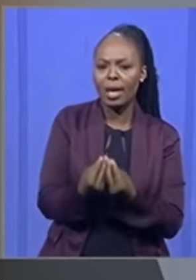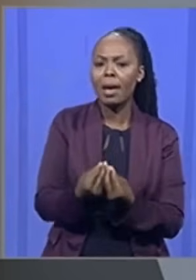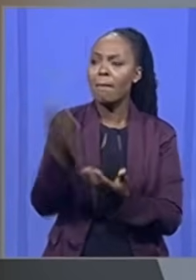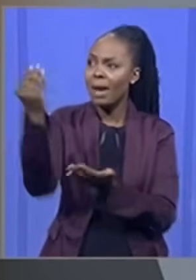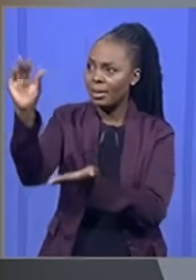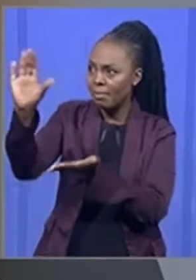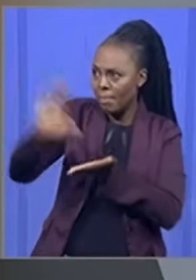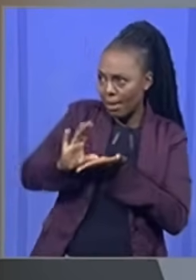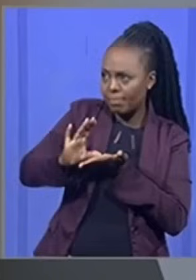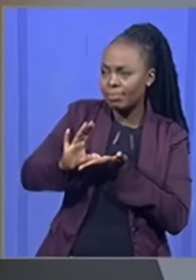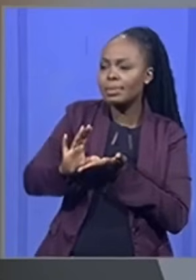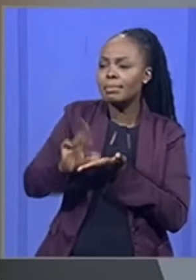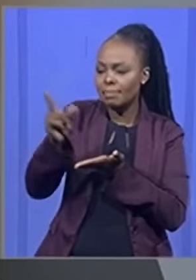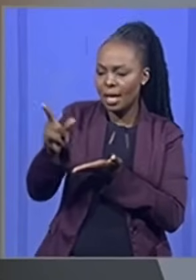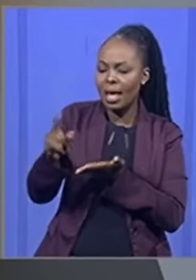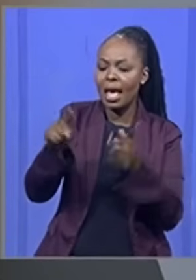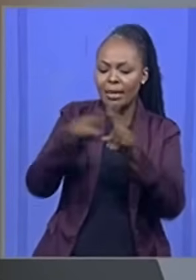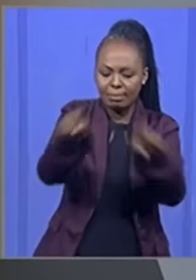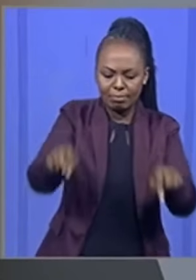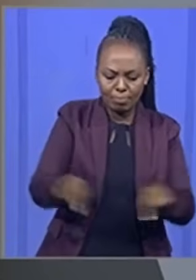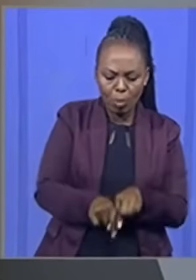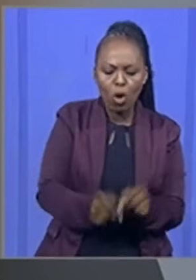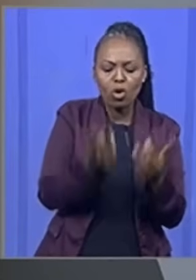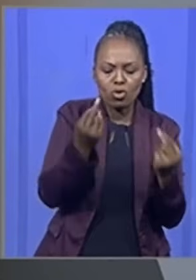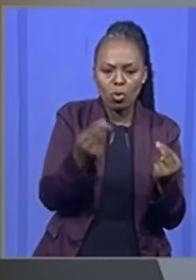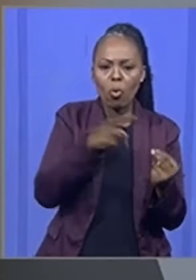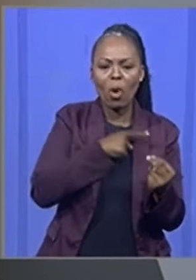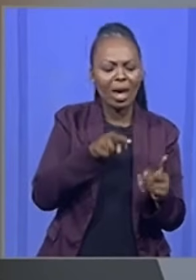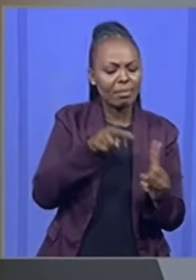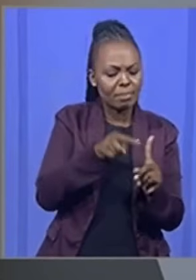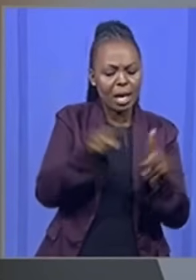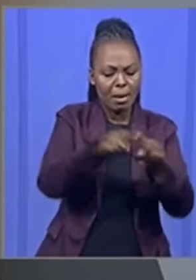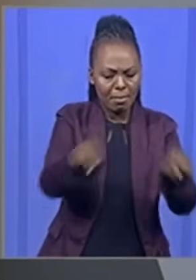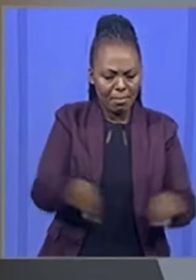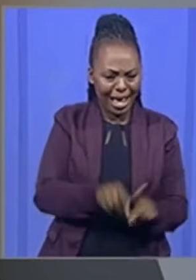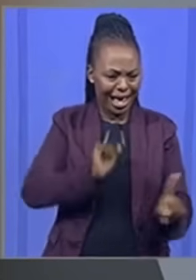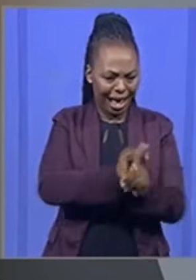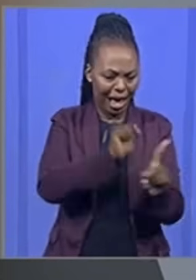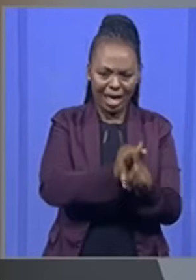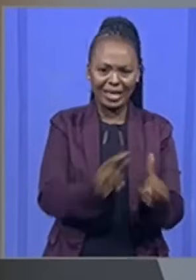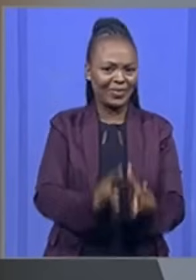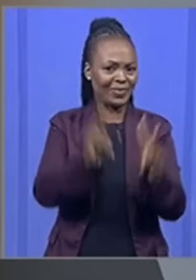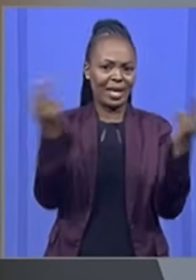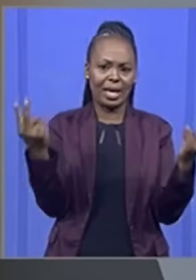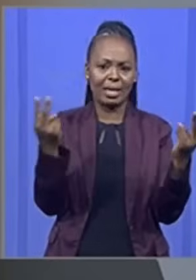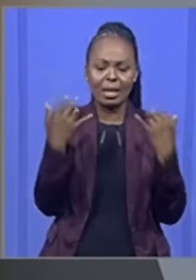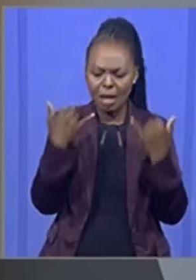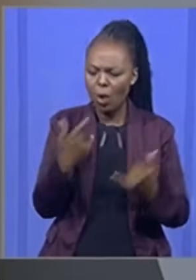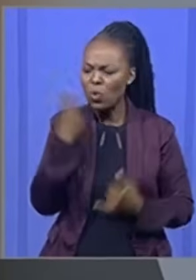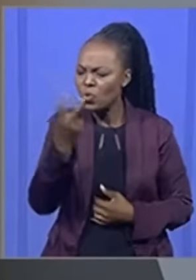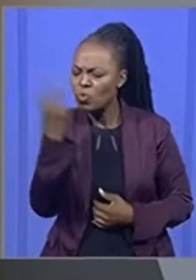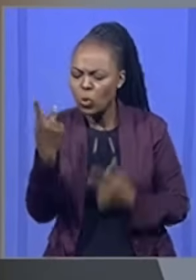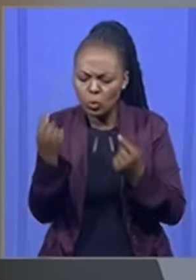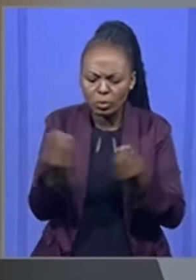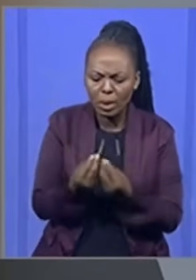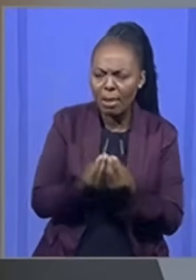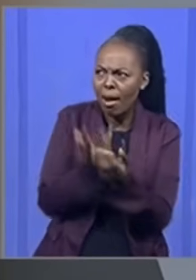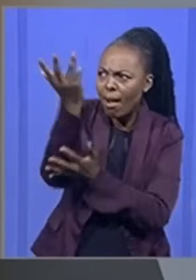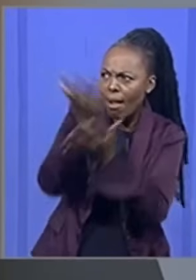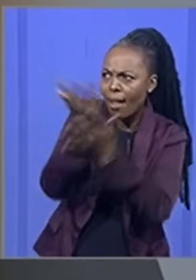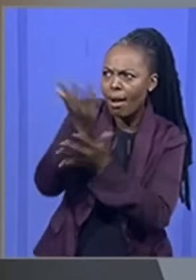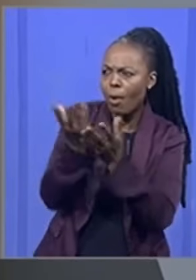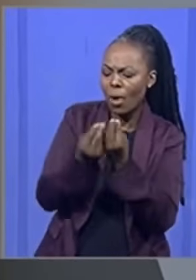be re neelwa setsha se sešwa ka gore Mme Potgieter a ne a sena setsha se leng sa gagwe. Jaanong re tsweletse pele gape re bua le ba ga